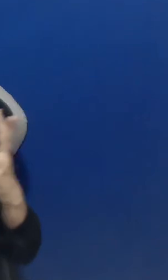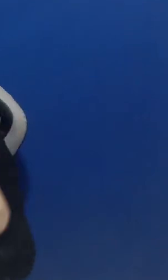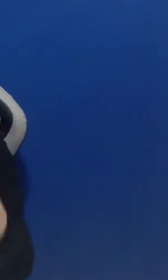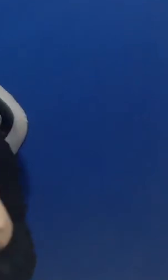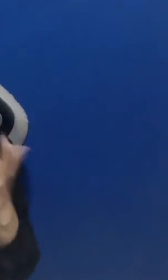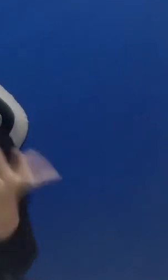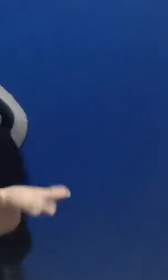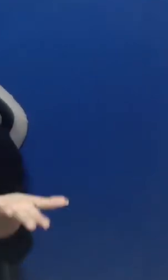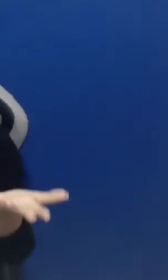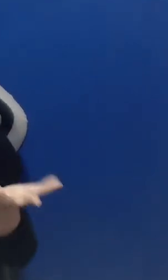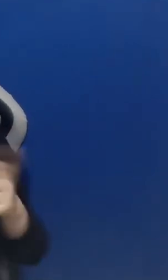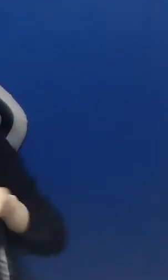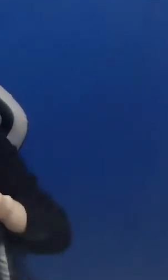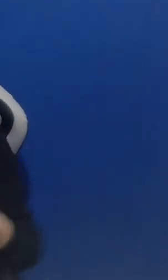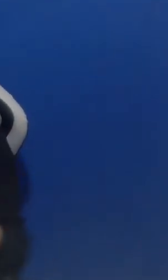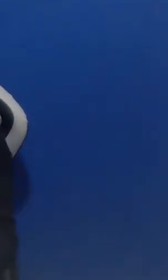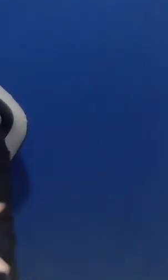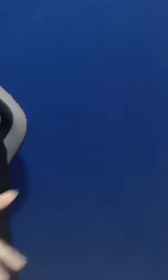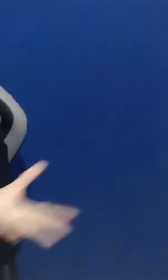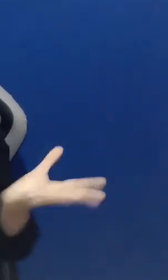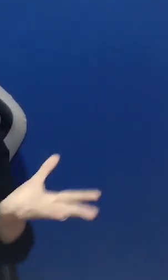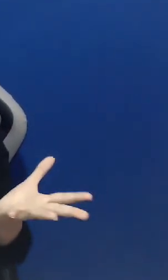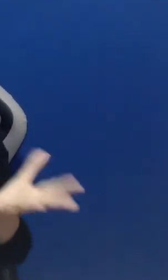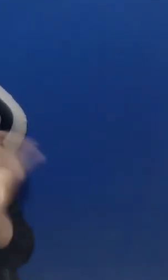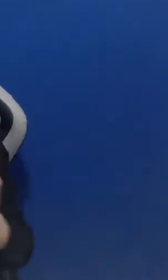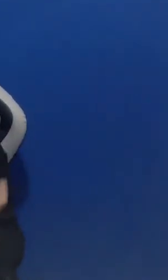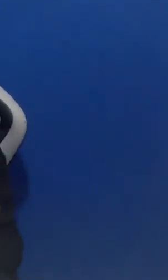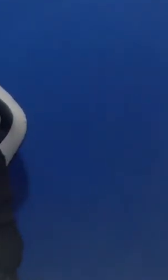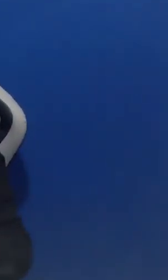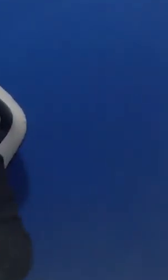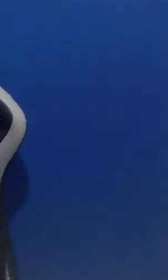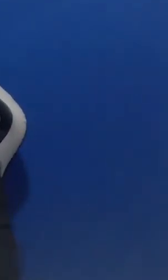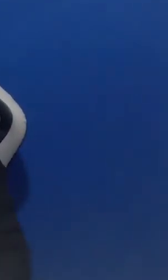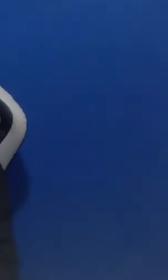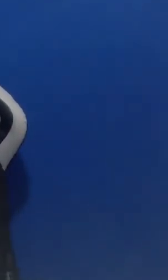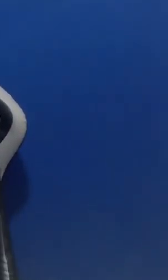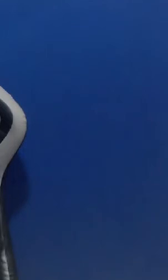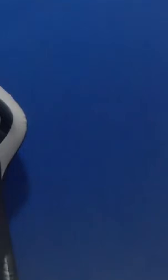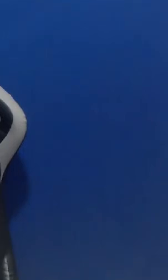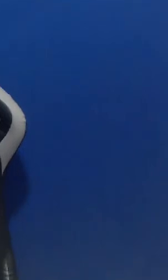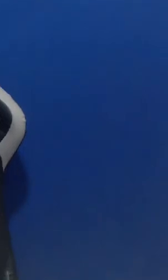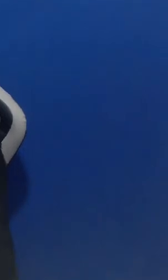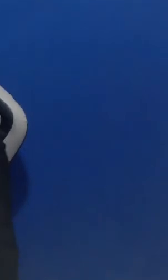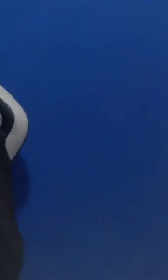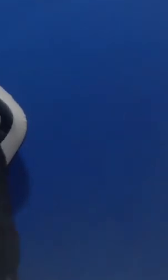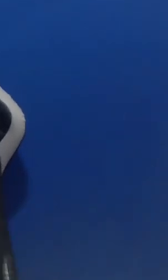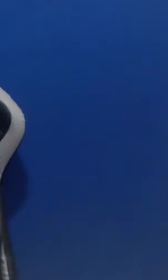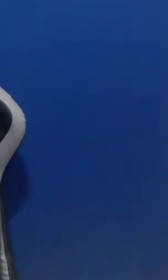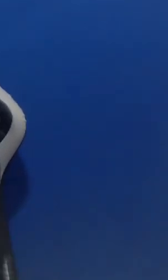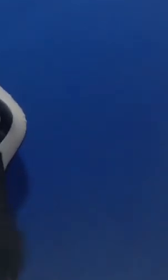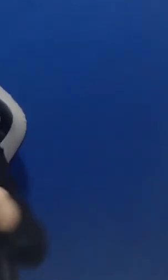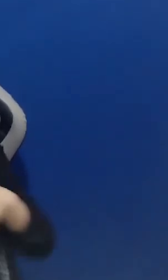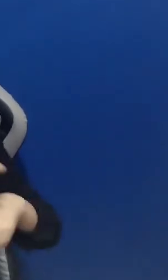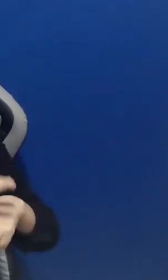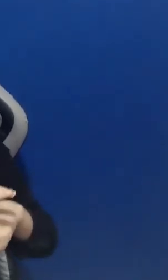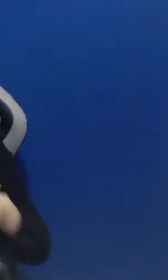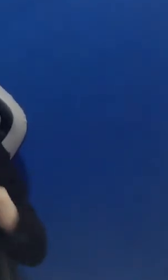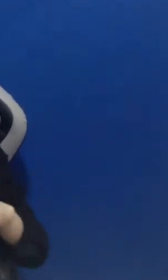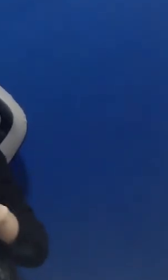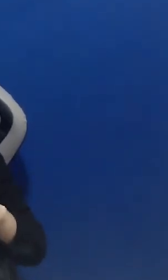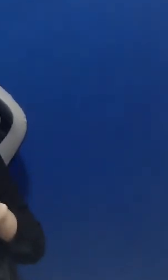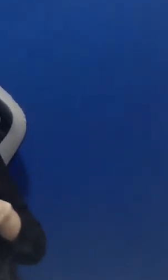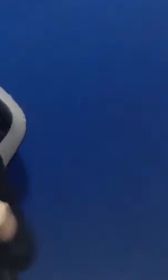during adolescence or very early adulthood. But we've seen cases of people in the 30s, 40s